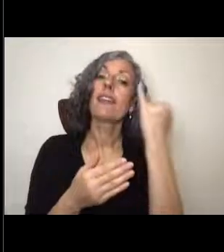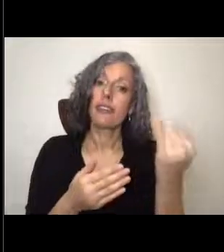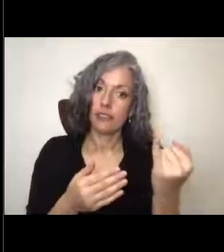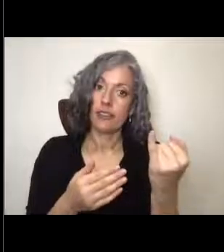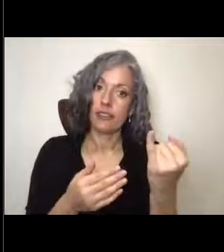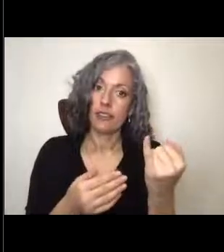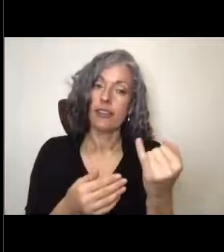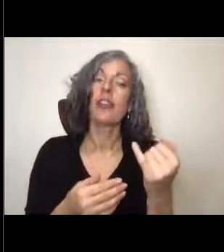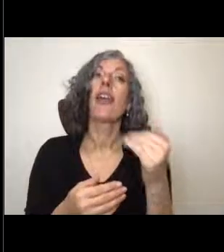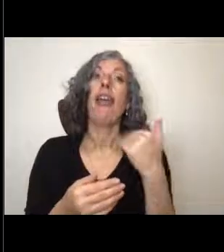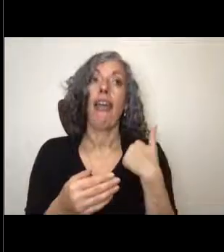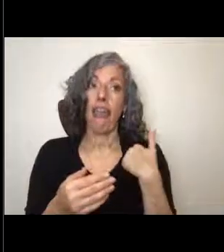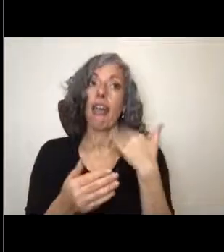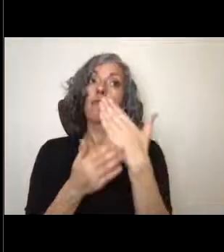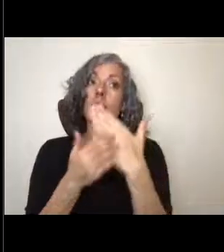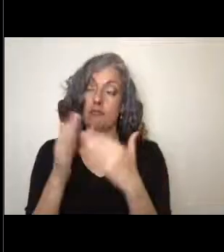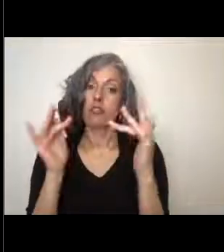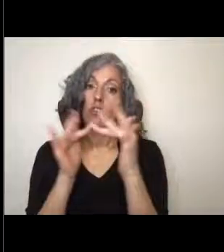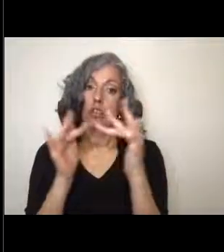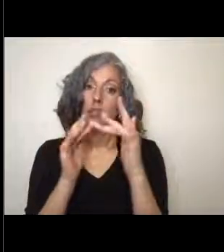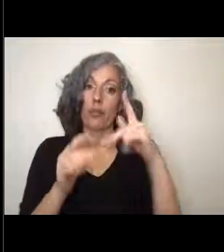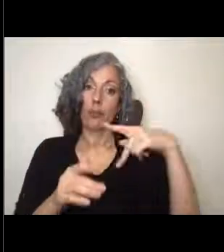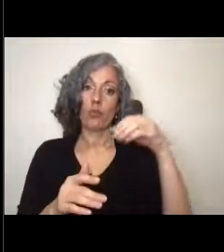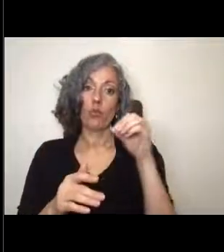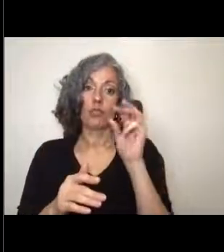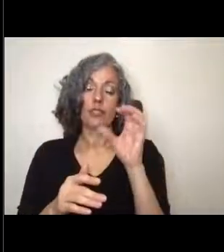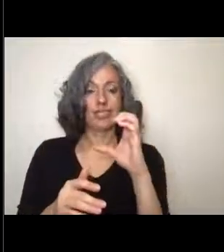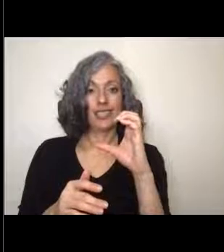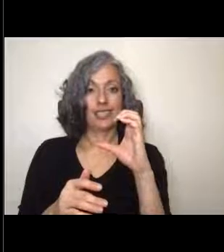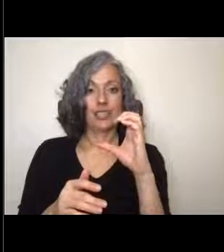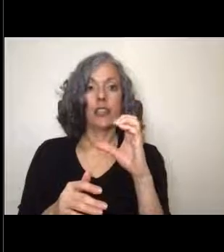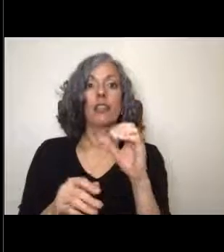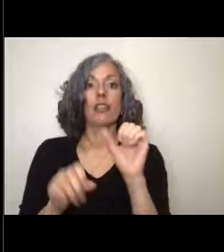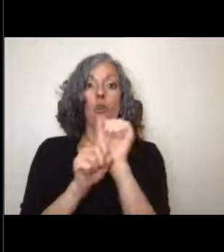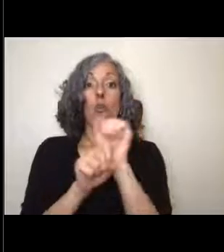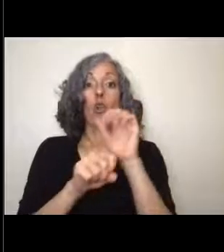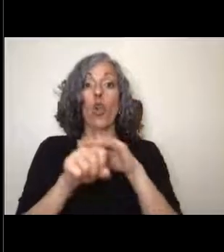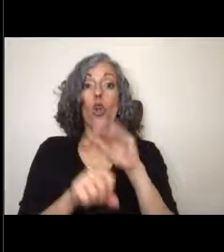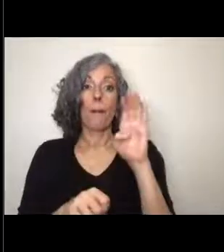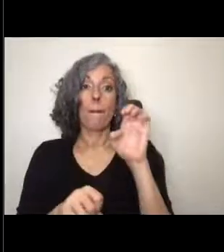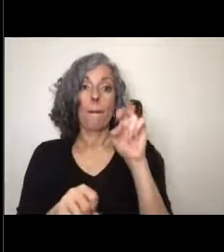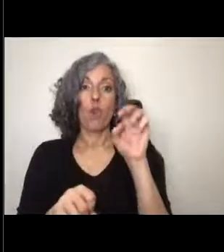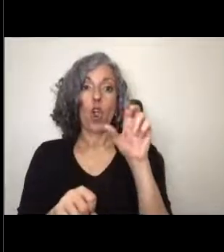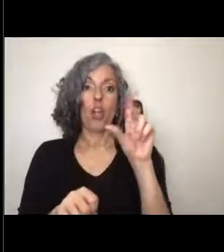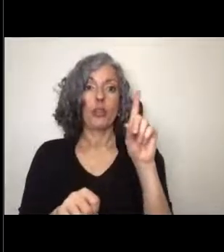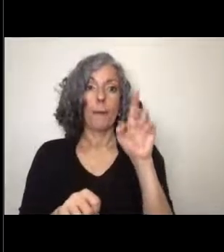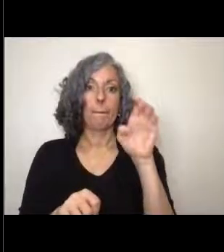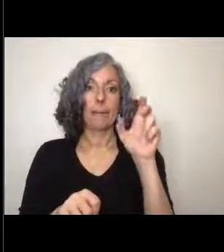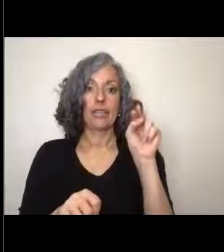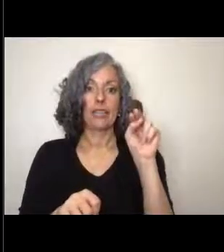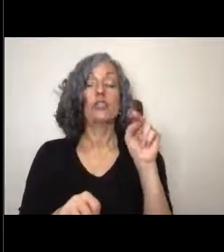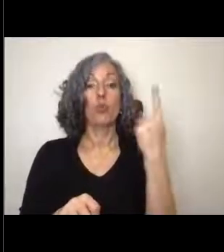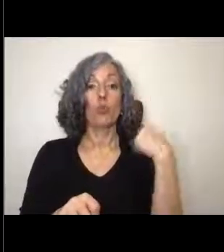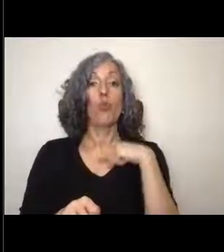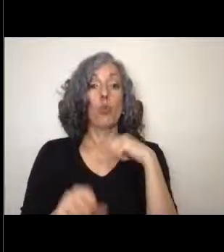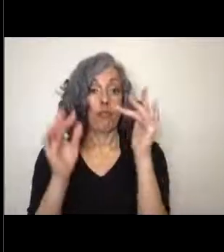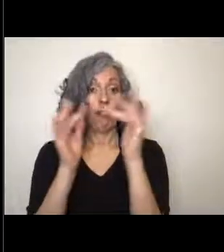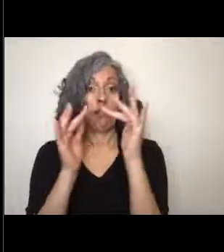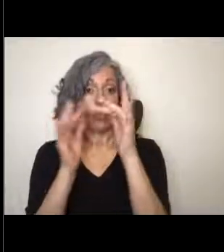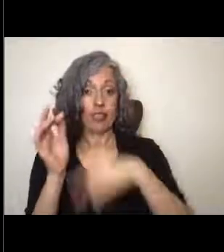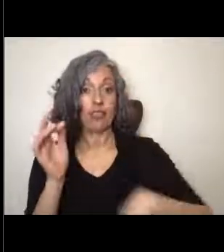have some contacts at the PUC that work on broadband, at least one, so we'll reach out to them. Thank you. And I would